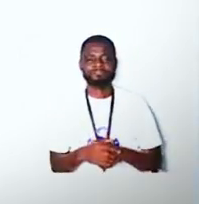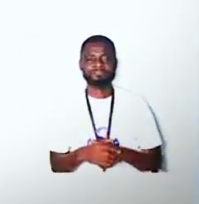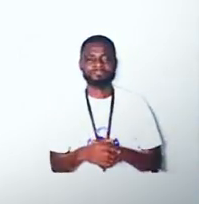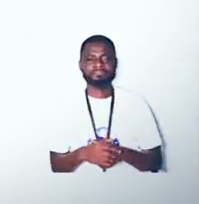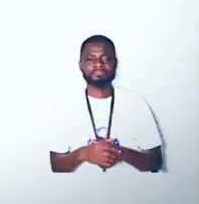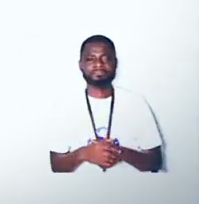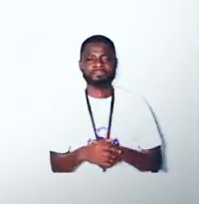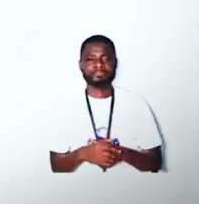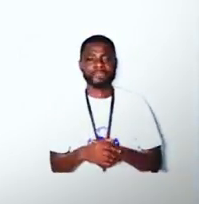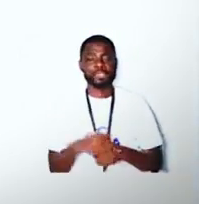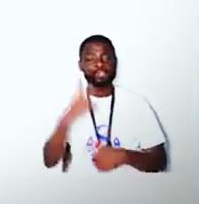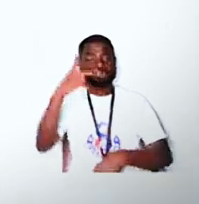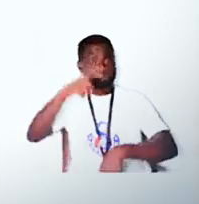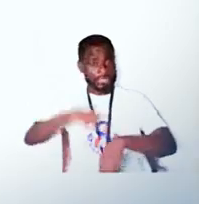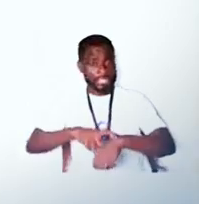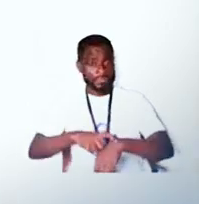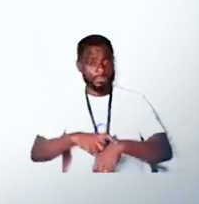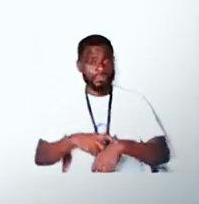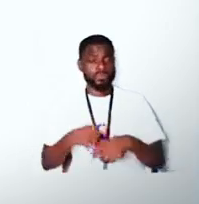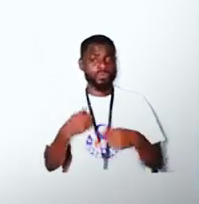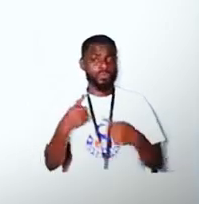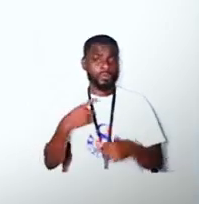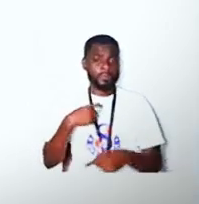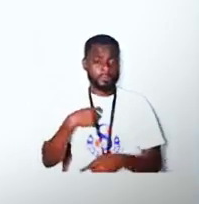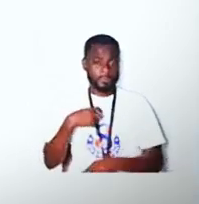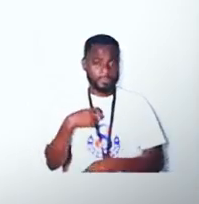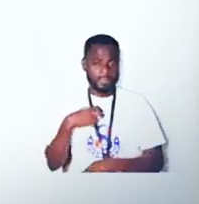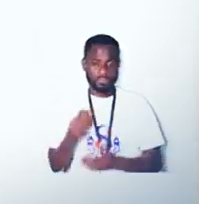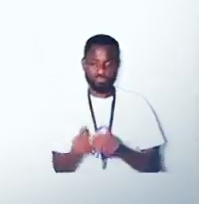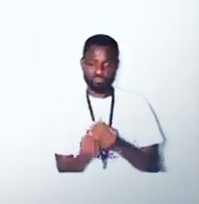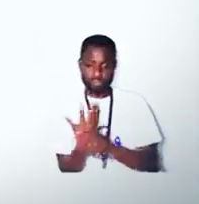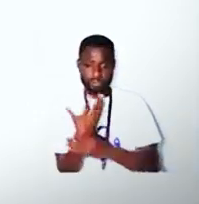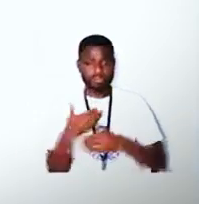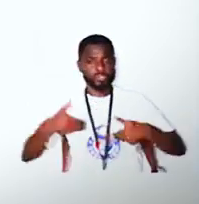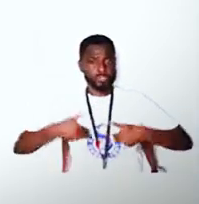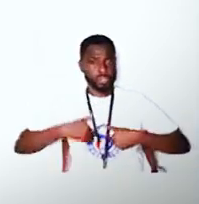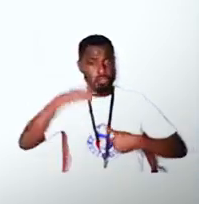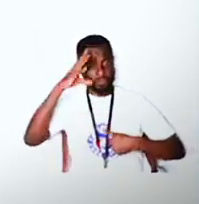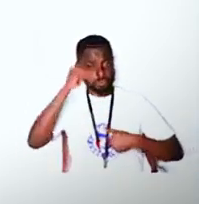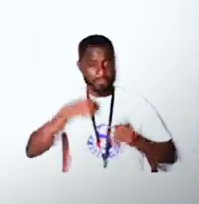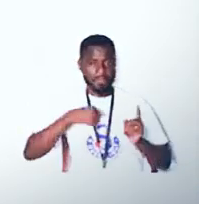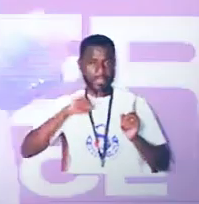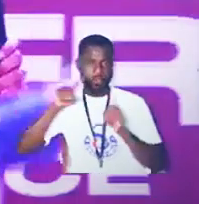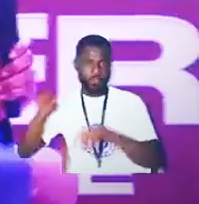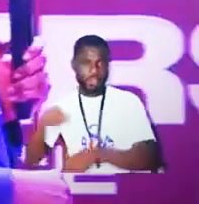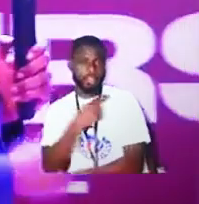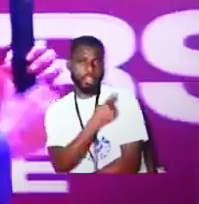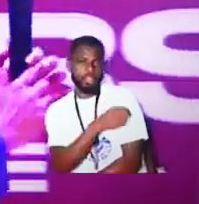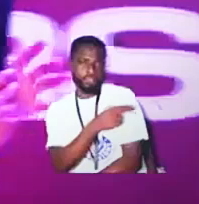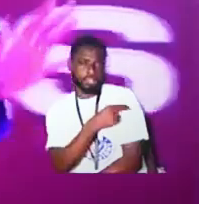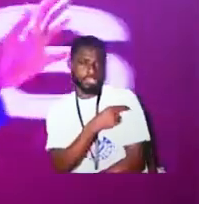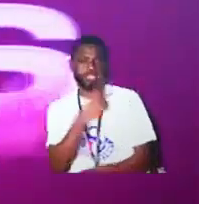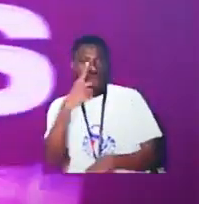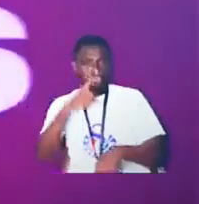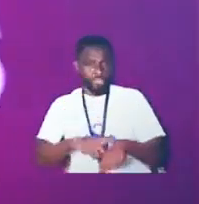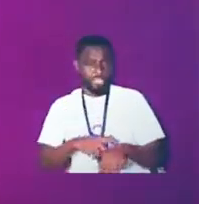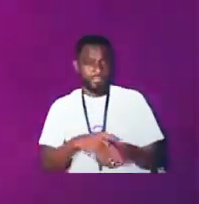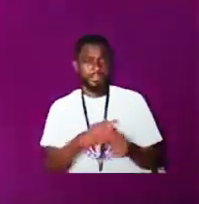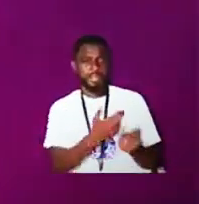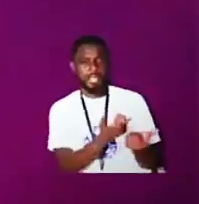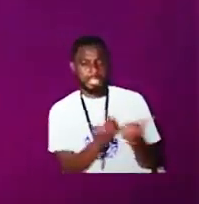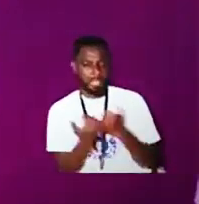Two times when I was growing as a young man, I went to the hospital and twice I came back home without